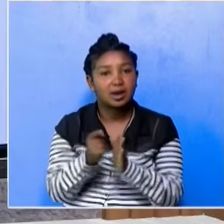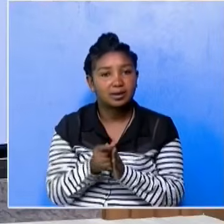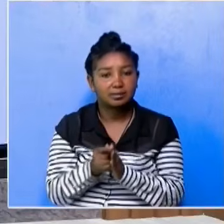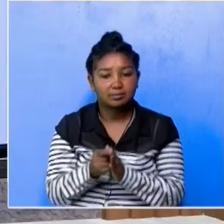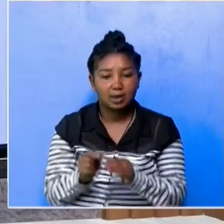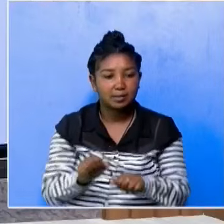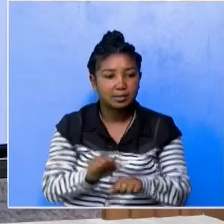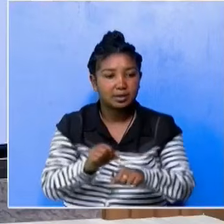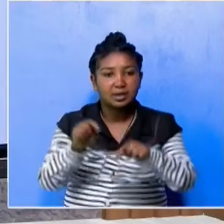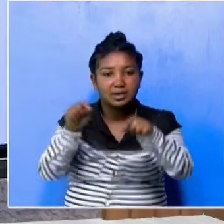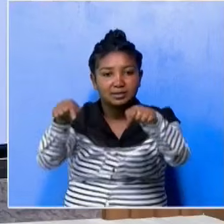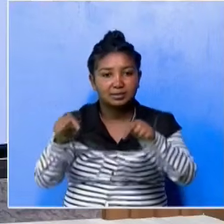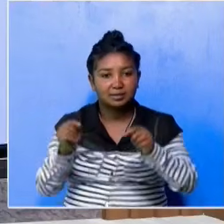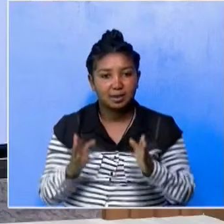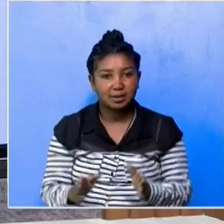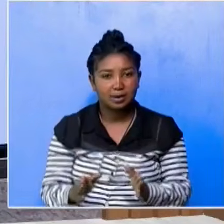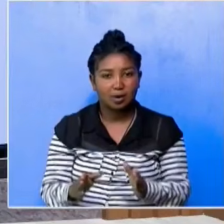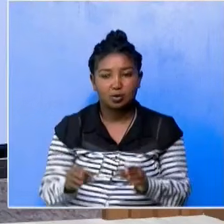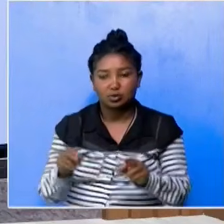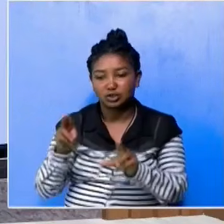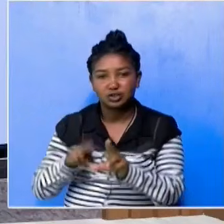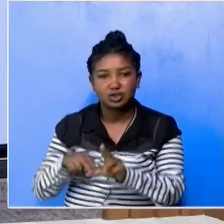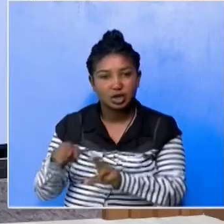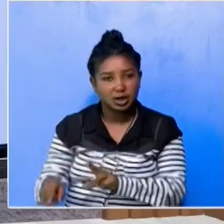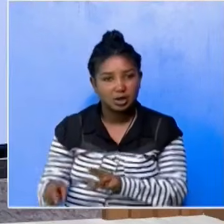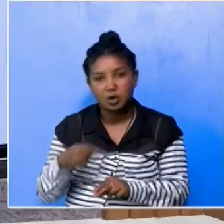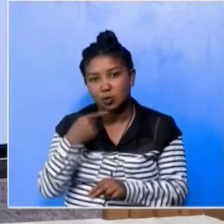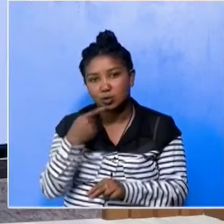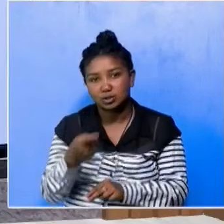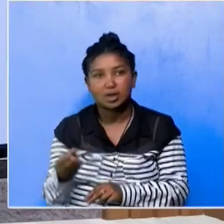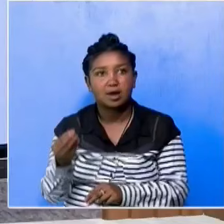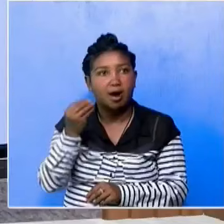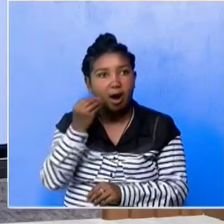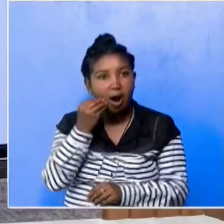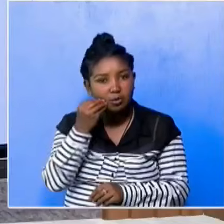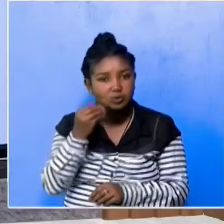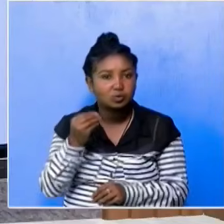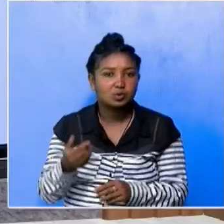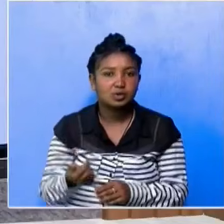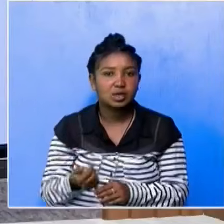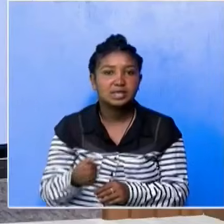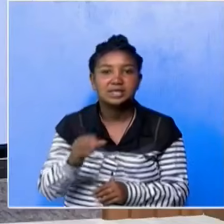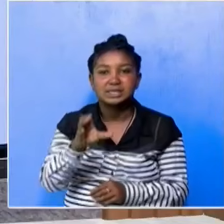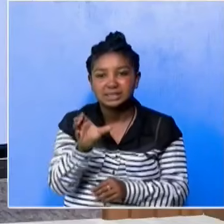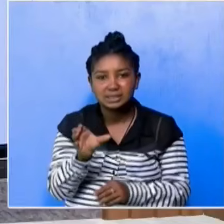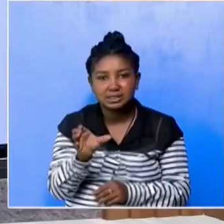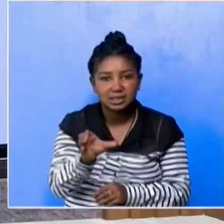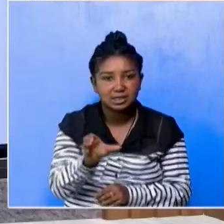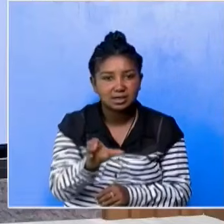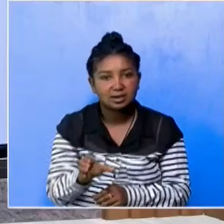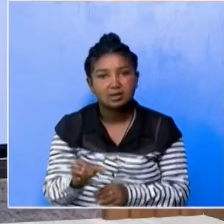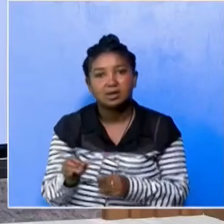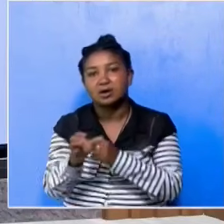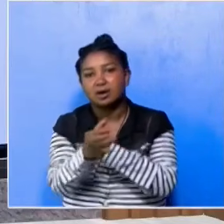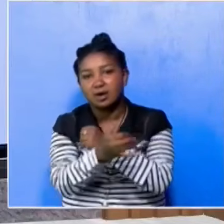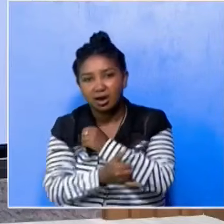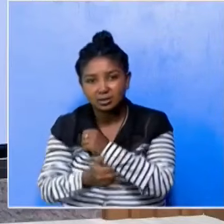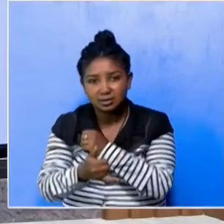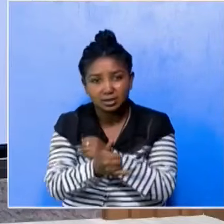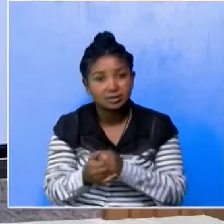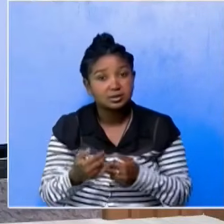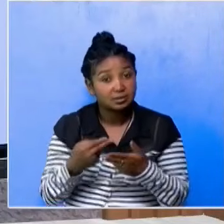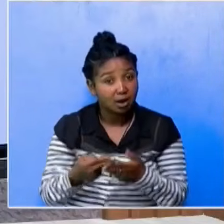table, when we say chair, when we say house, when we say city, when we say country, these are